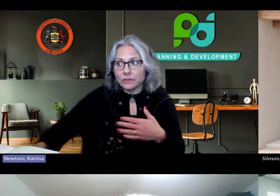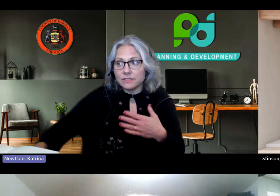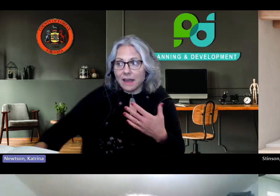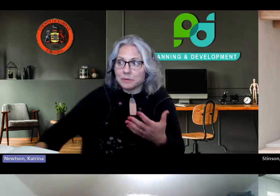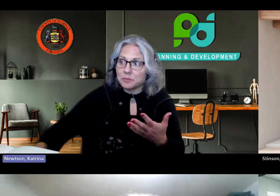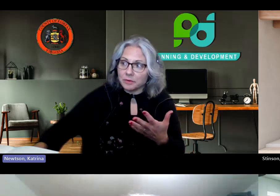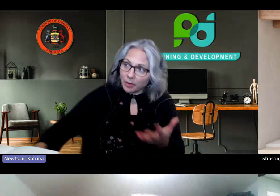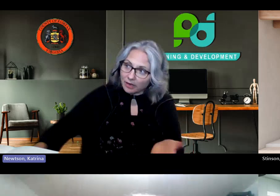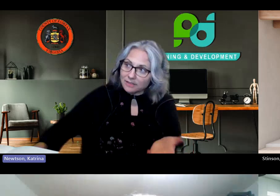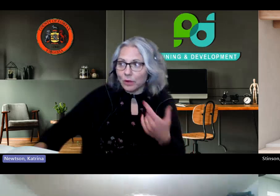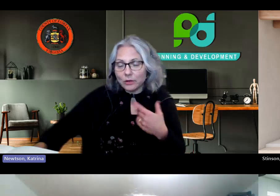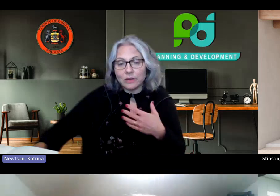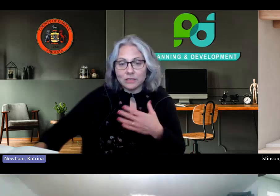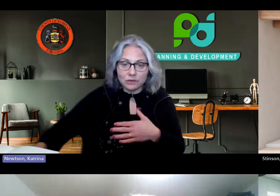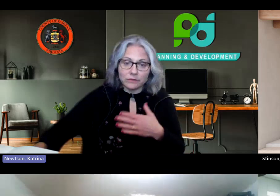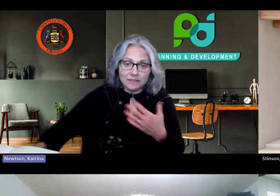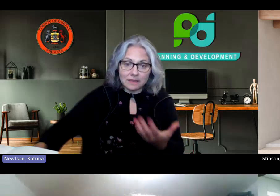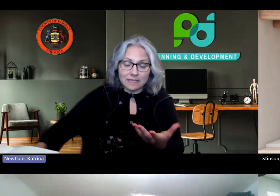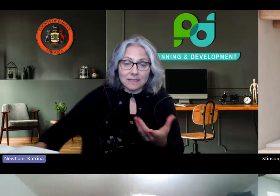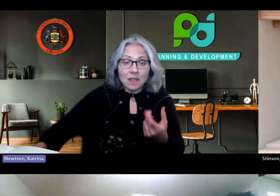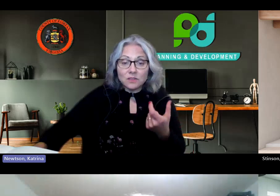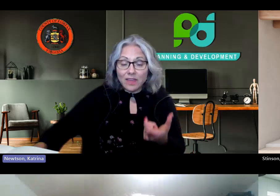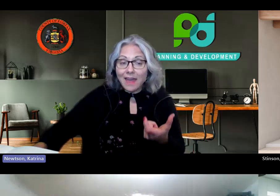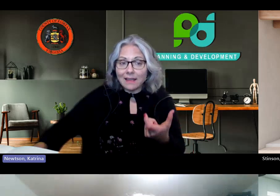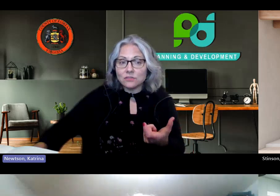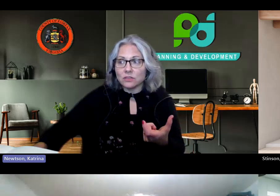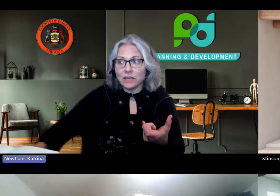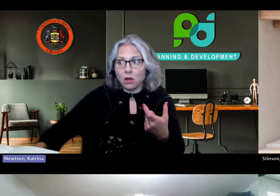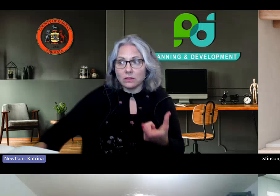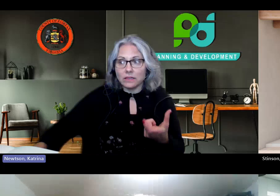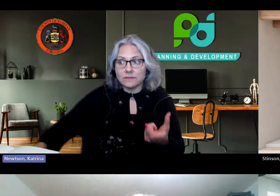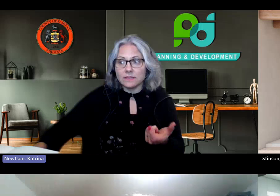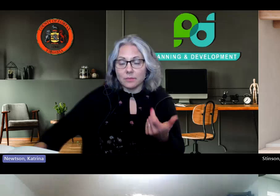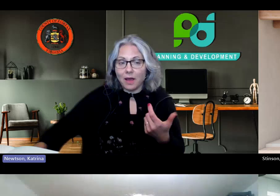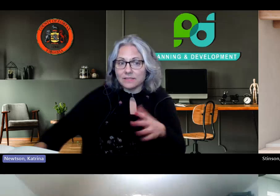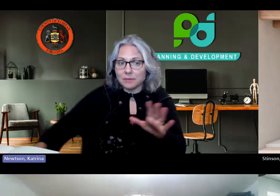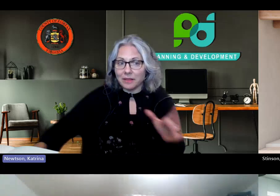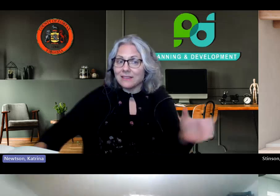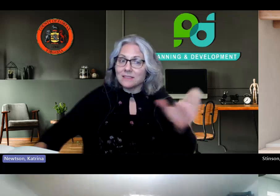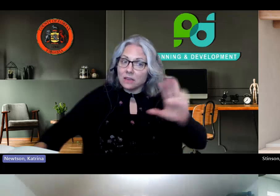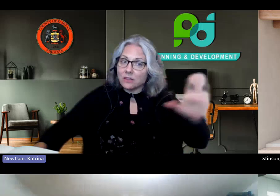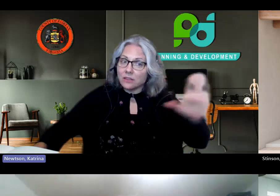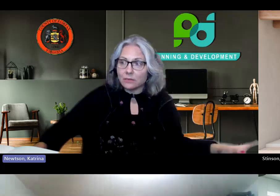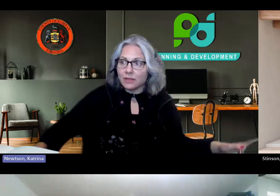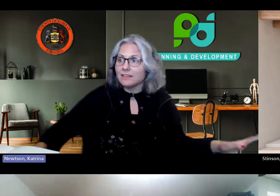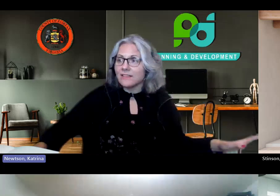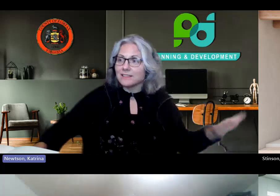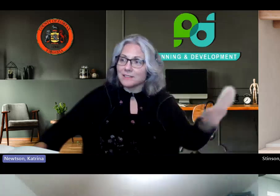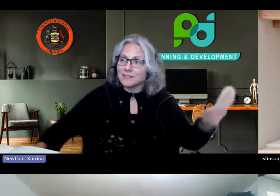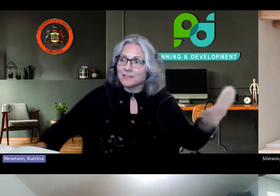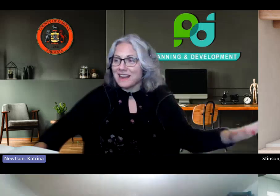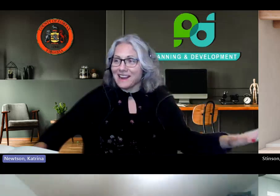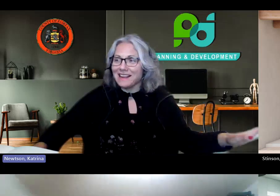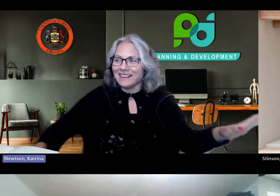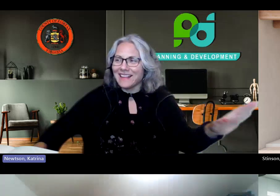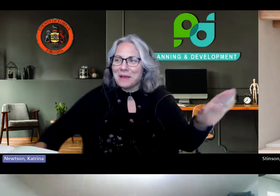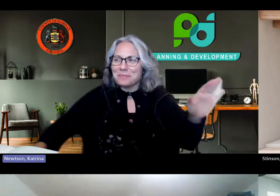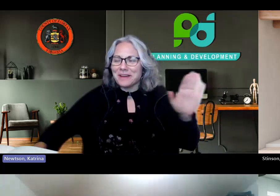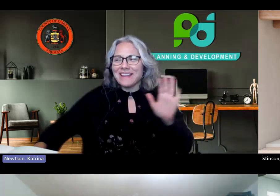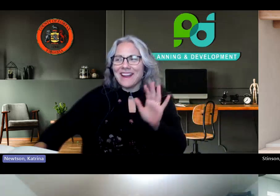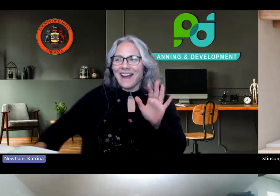criteria for establishment of parks and recreational facilities. So that actually all lives in the policy plan. That's another element, and that's another